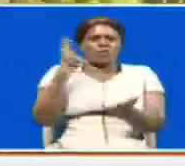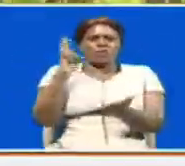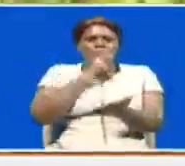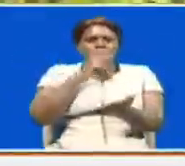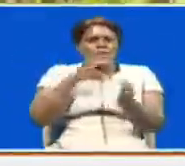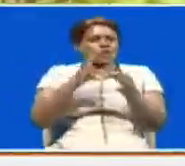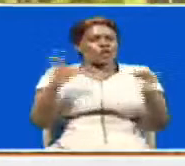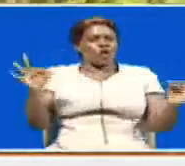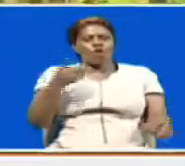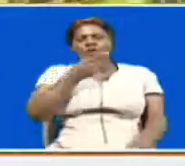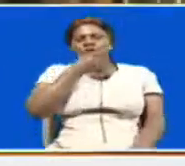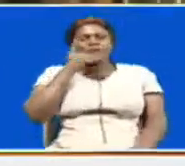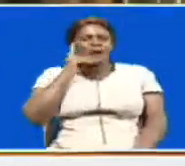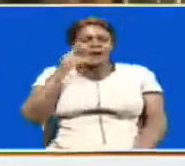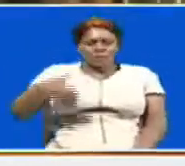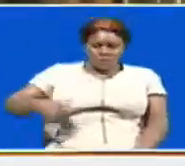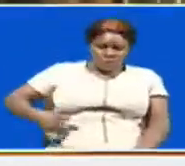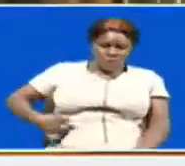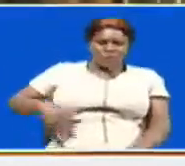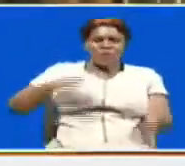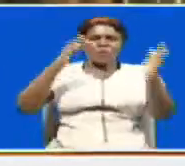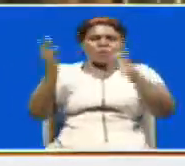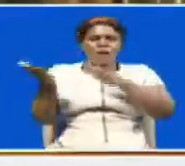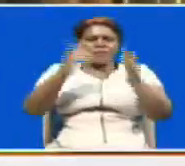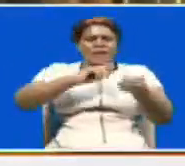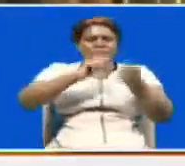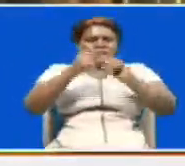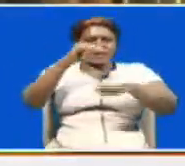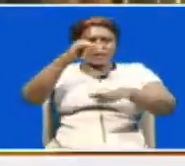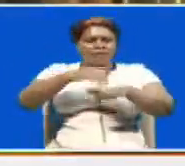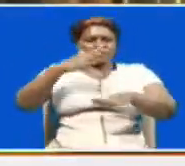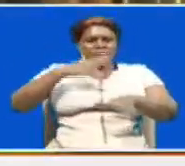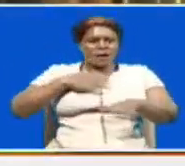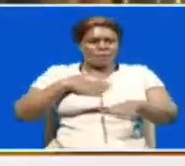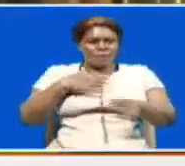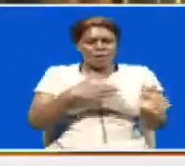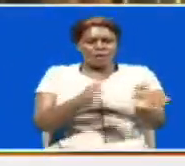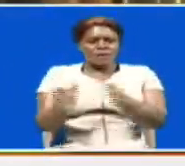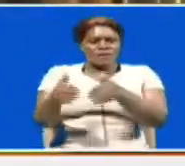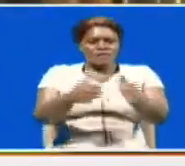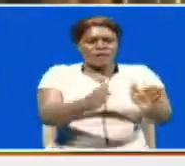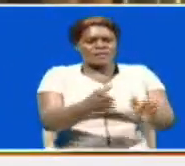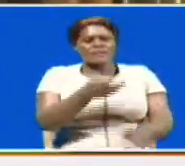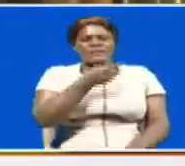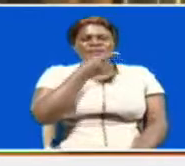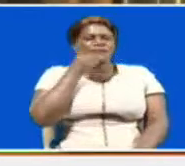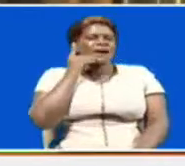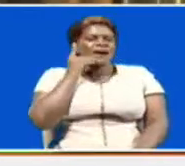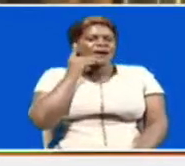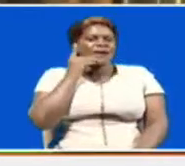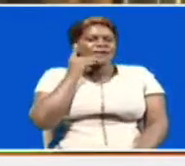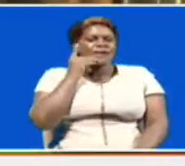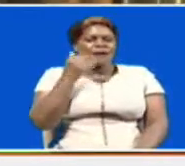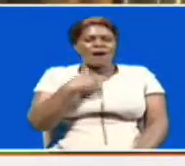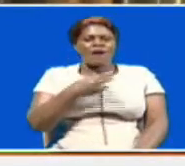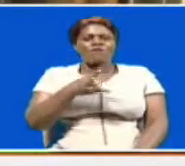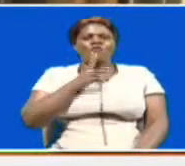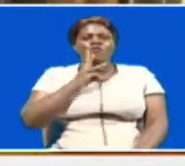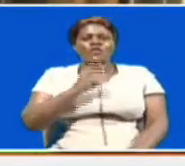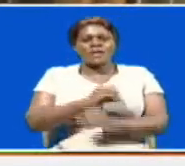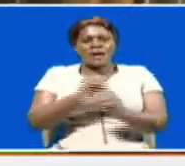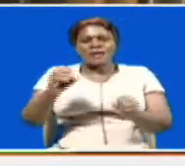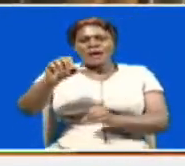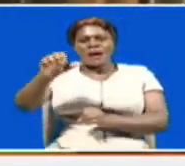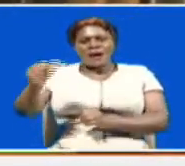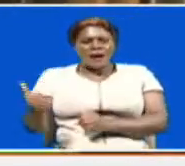to prolonged drought and hunger. Climate change imetu affect kwa mito. Mito imekatika ina maji, vitu